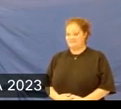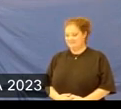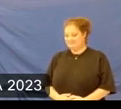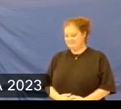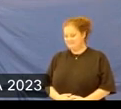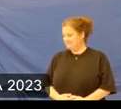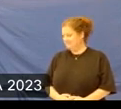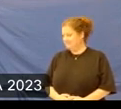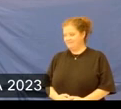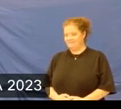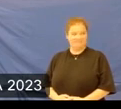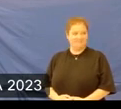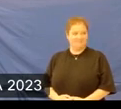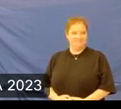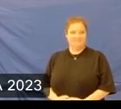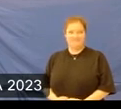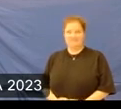This is on.